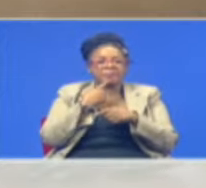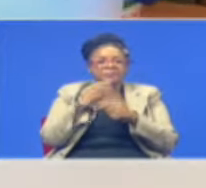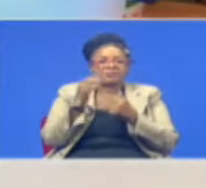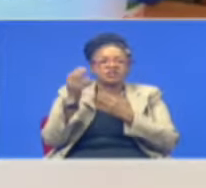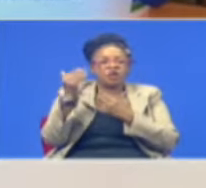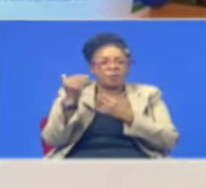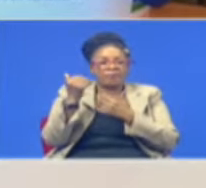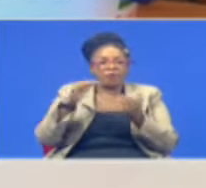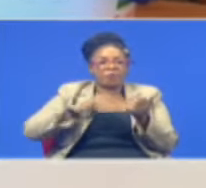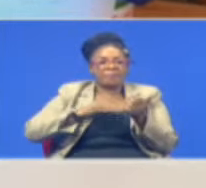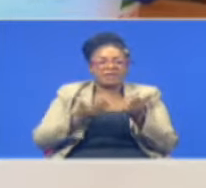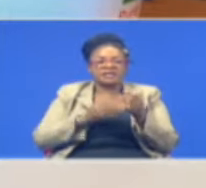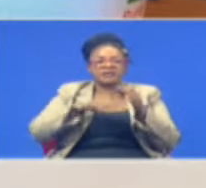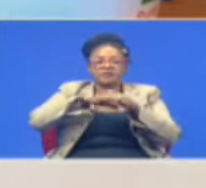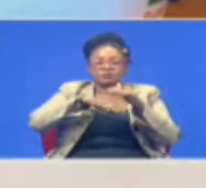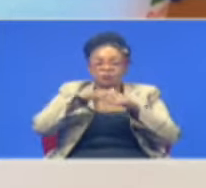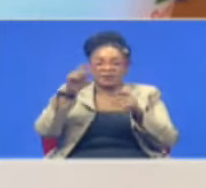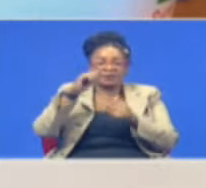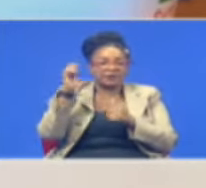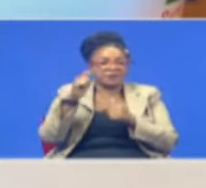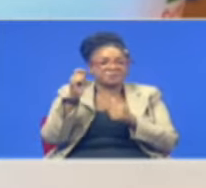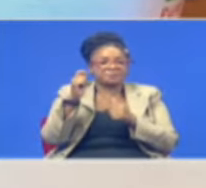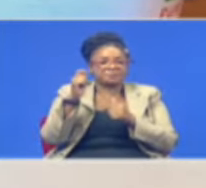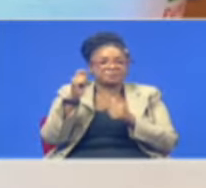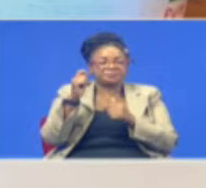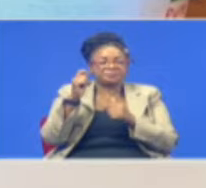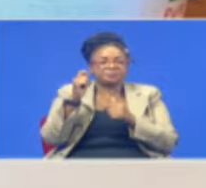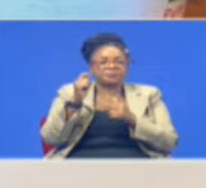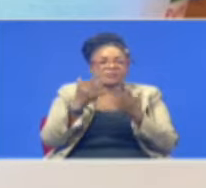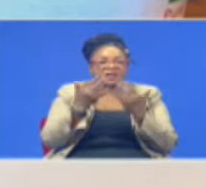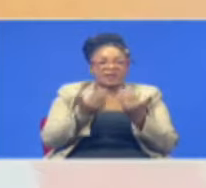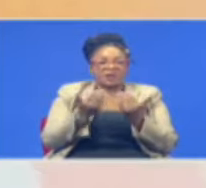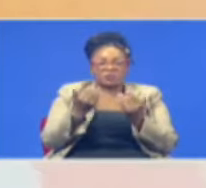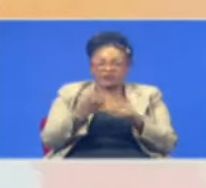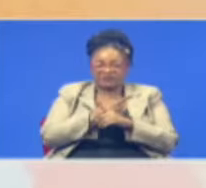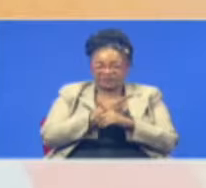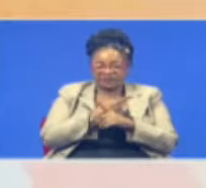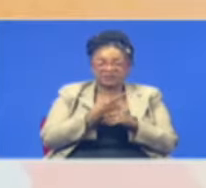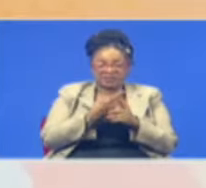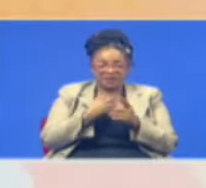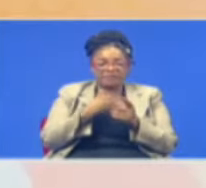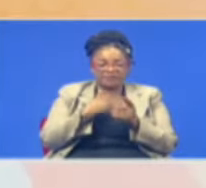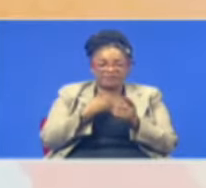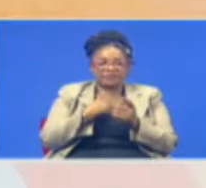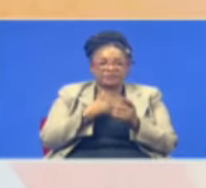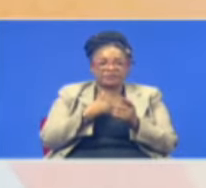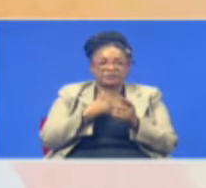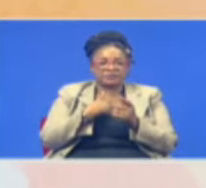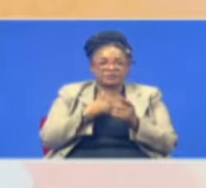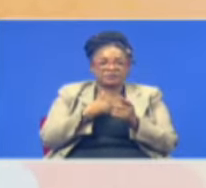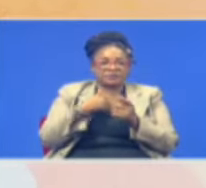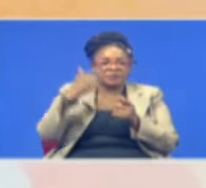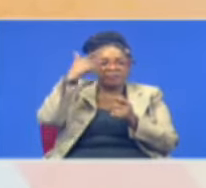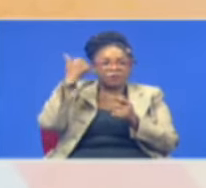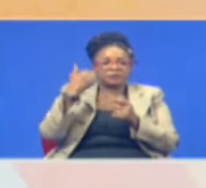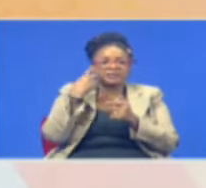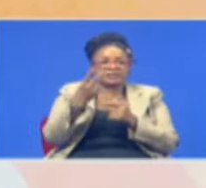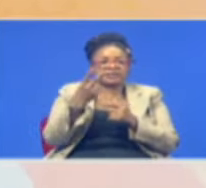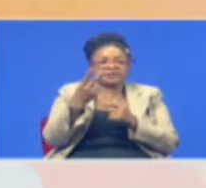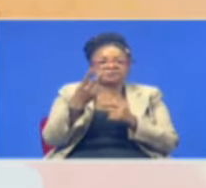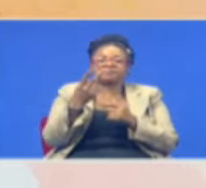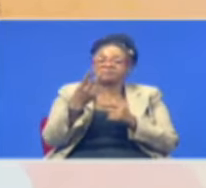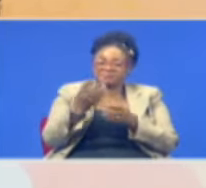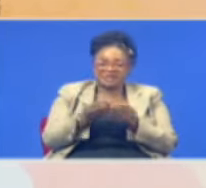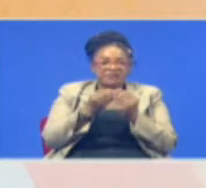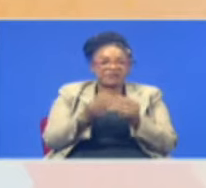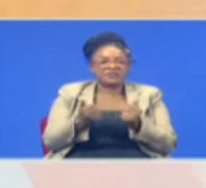women in football in Kenya. Sahi naona iko different. Juu upcoming naona wana fight.